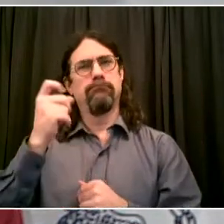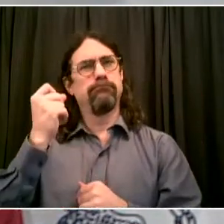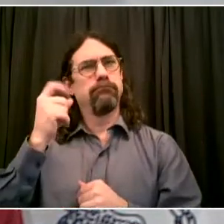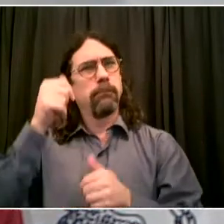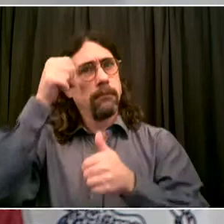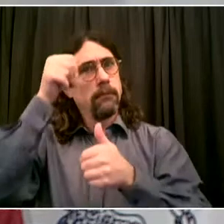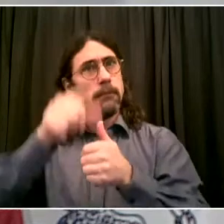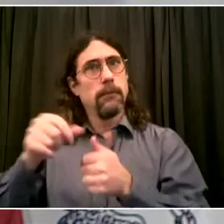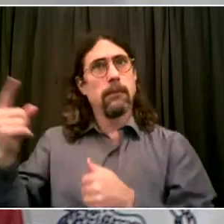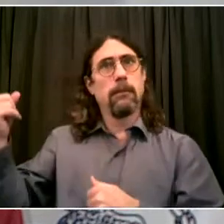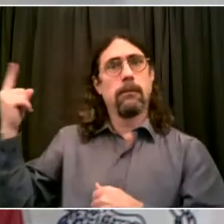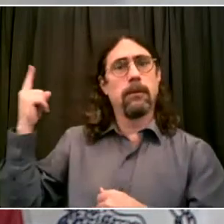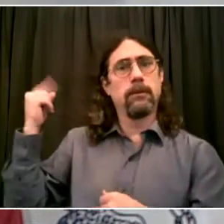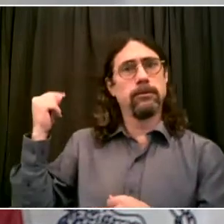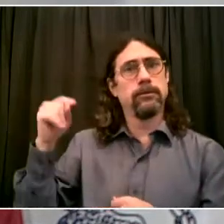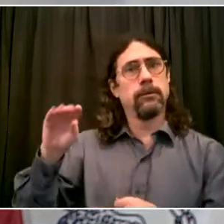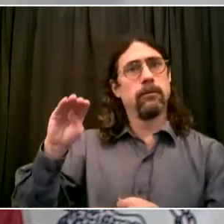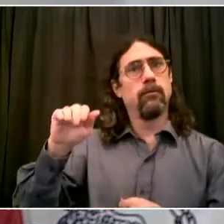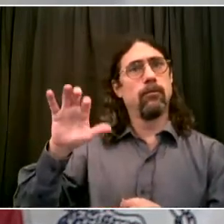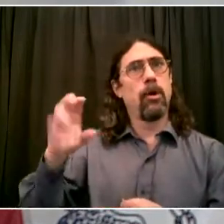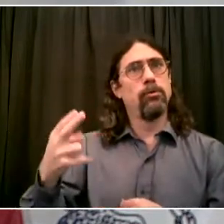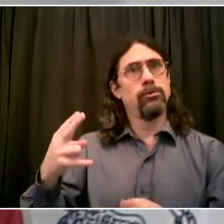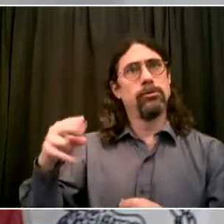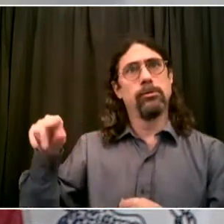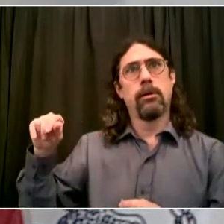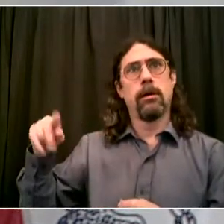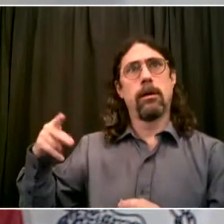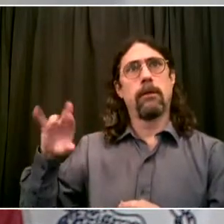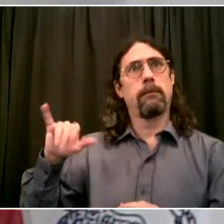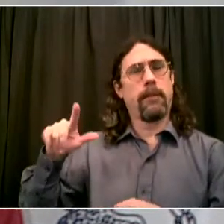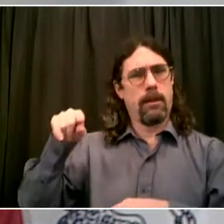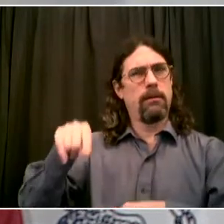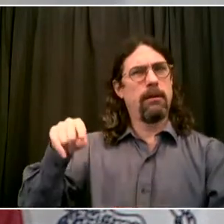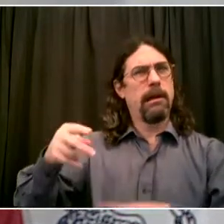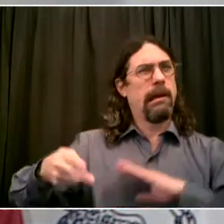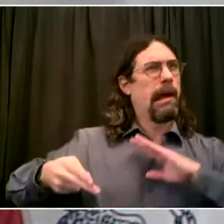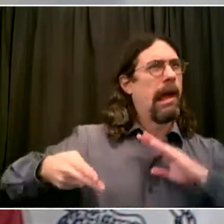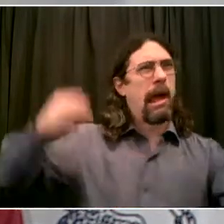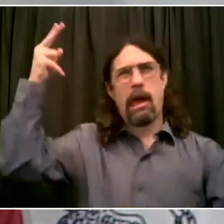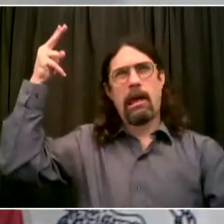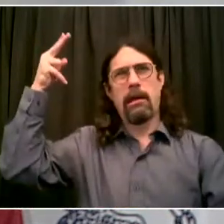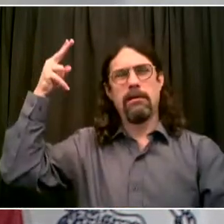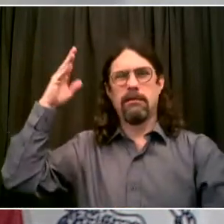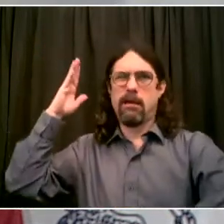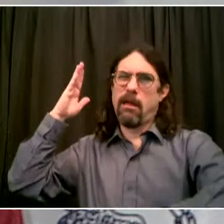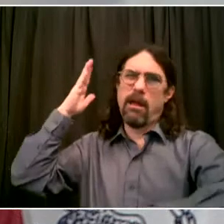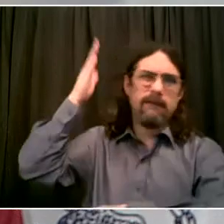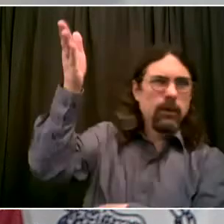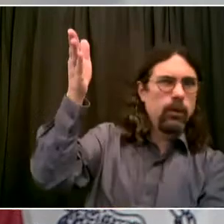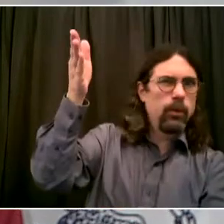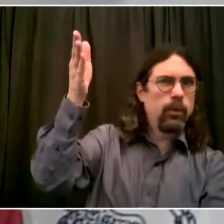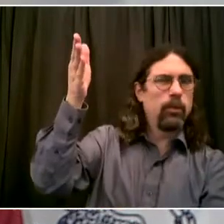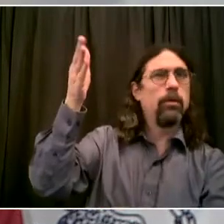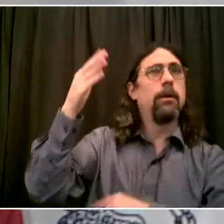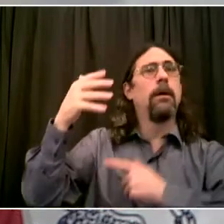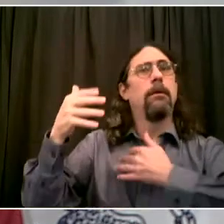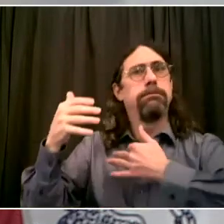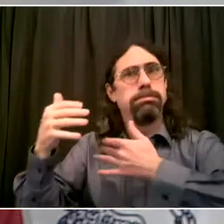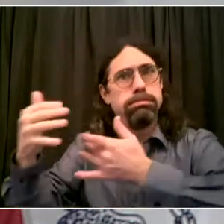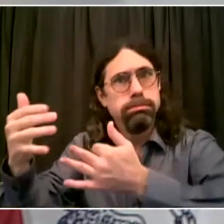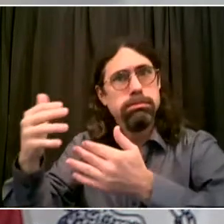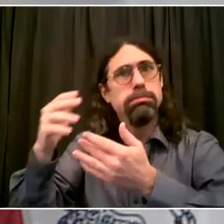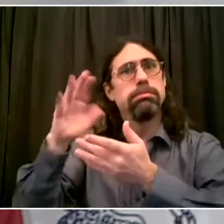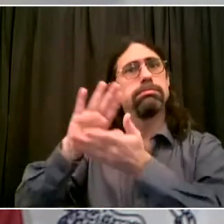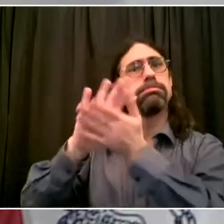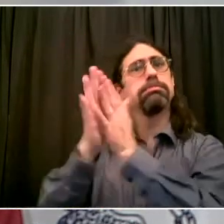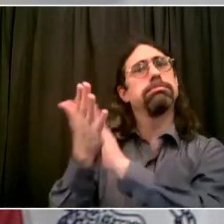where we went from unquestionably the epicenter in the country to one of the safest places in the country. I think that has very much to do with the